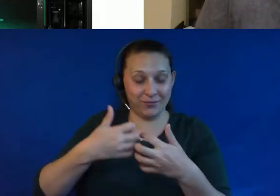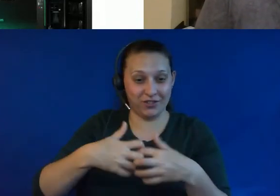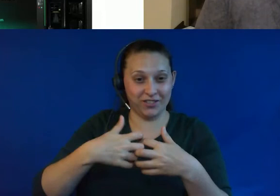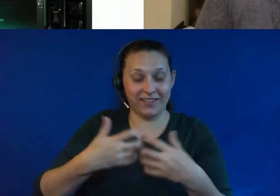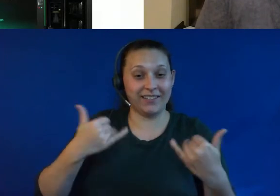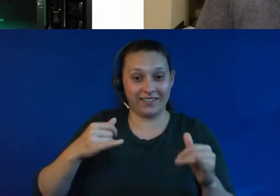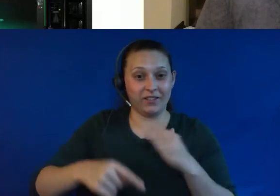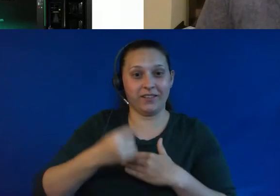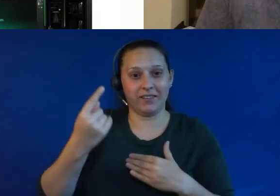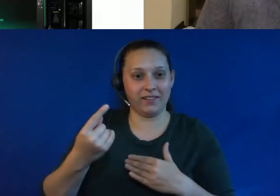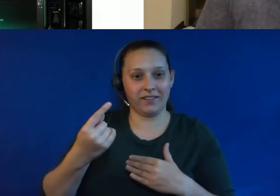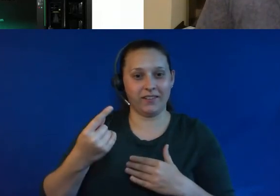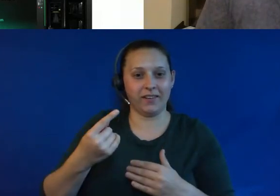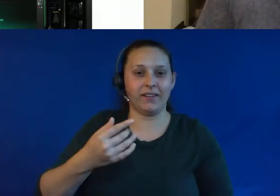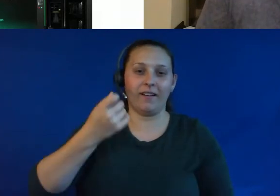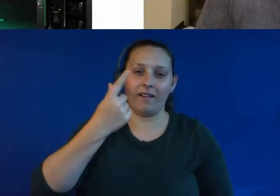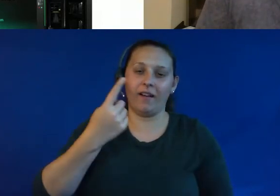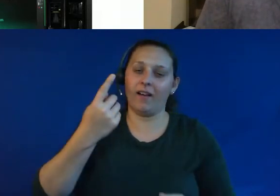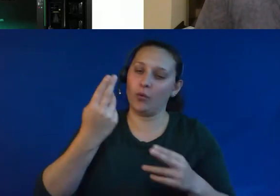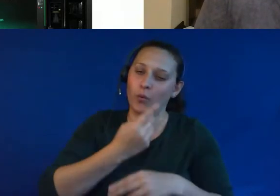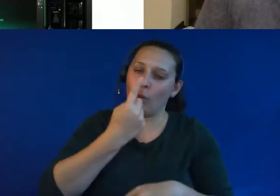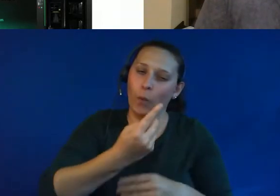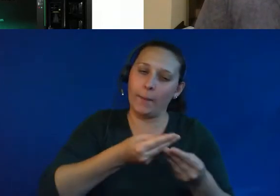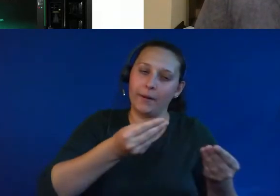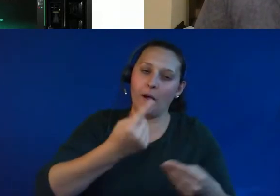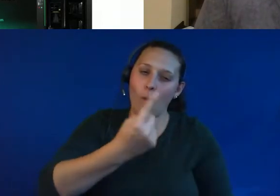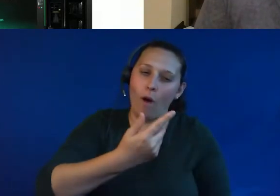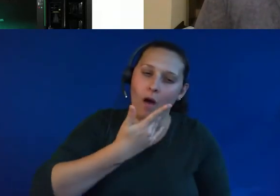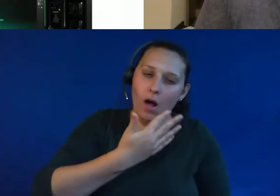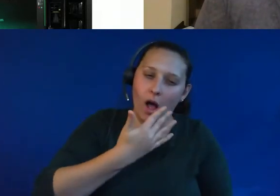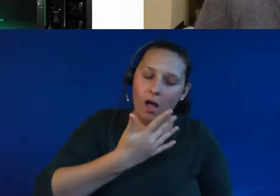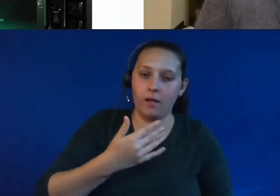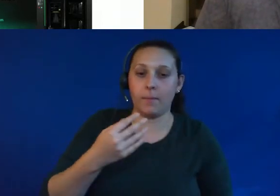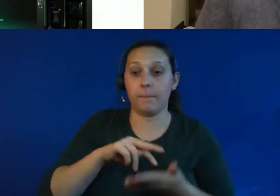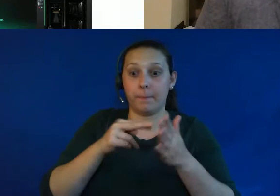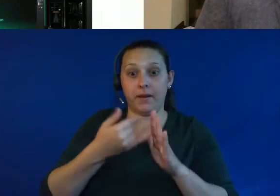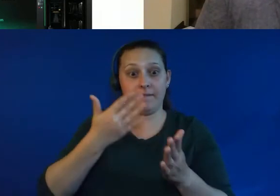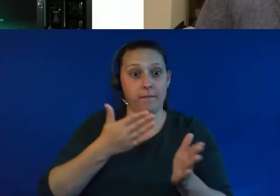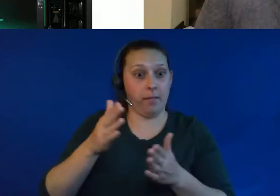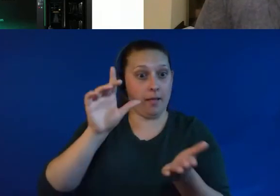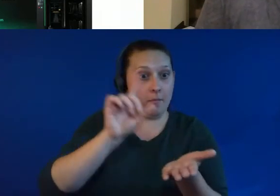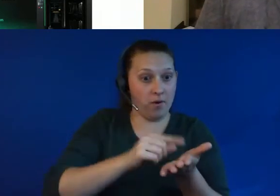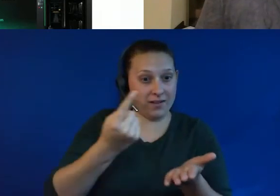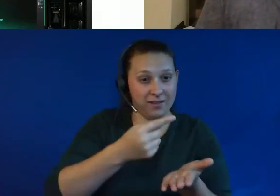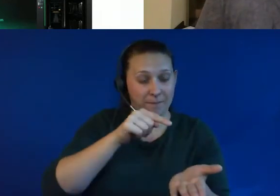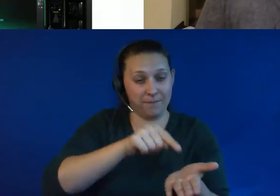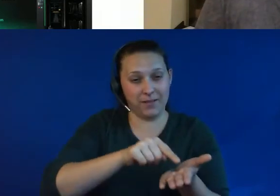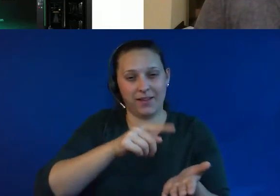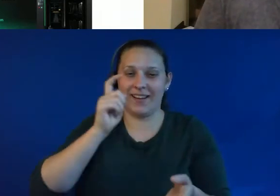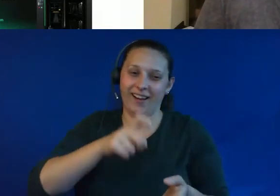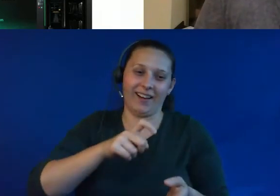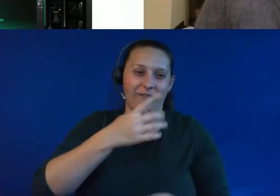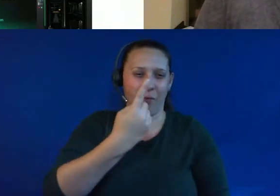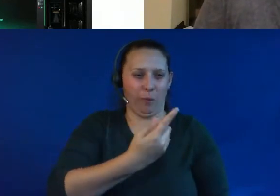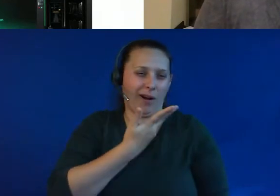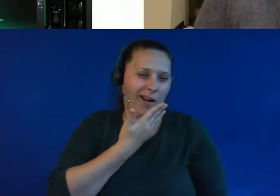extruder nozzle, you can only print with really one material, one color. And what that essentially means is that if you want to print anything, it has to be just that one single color